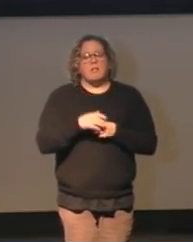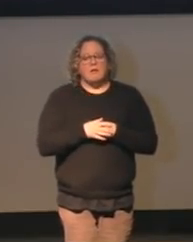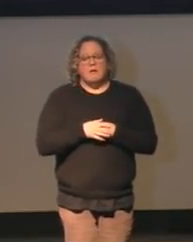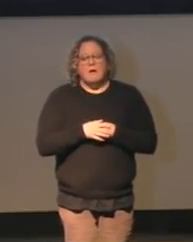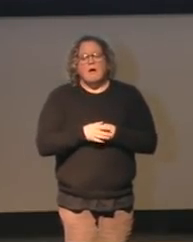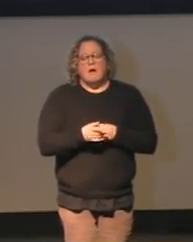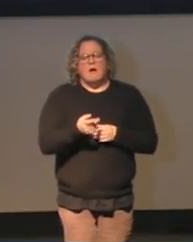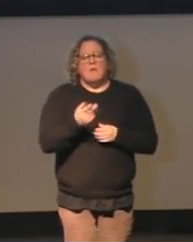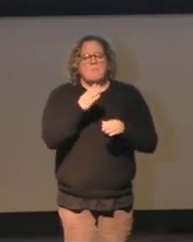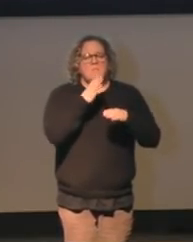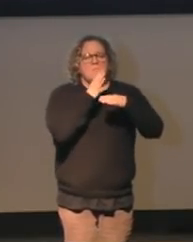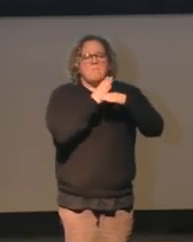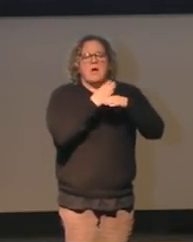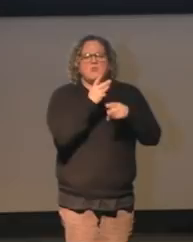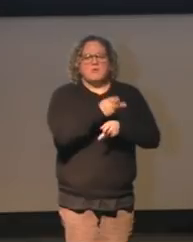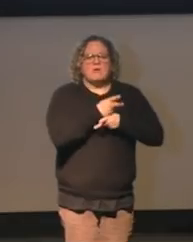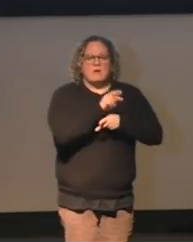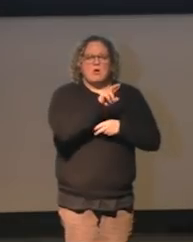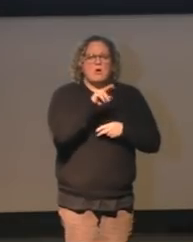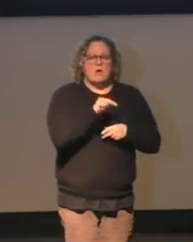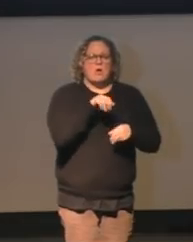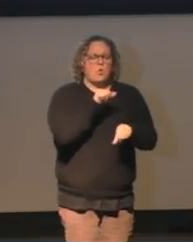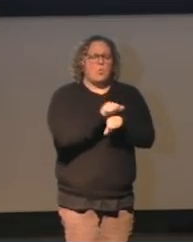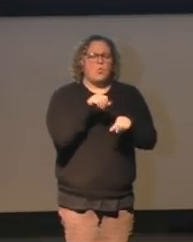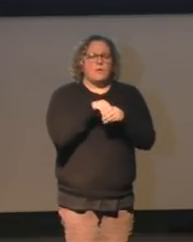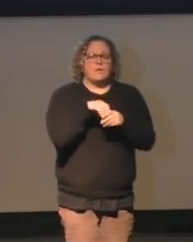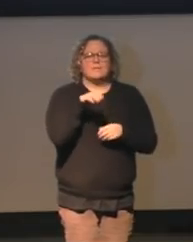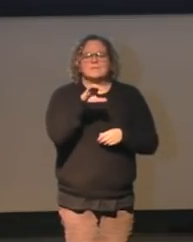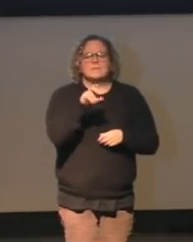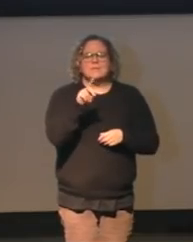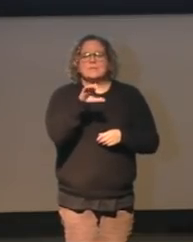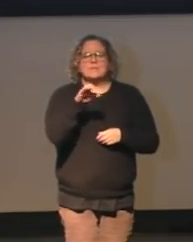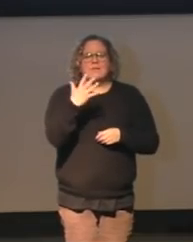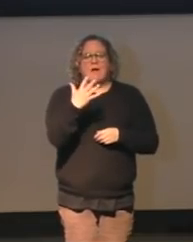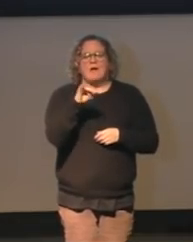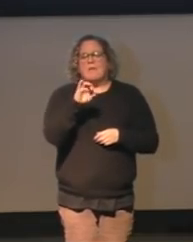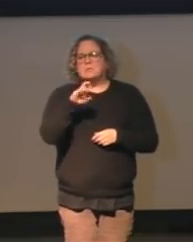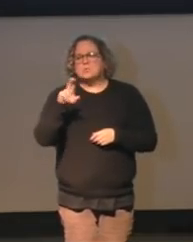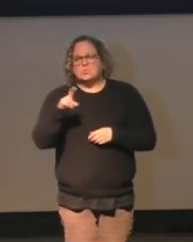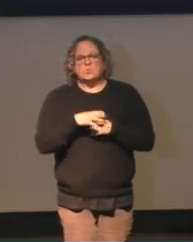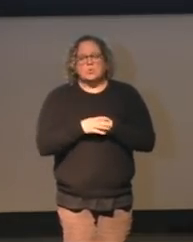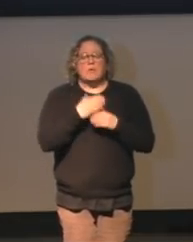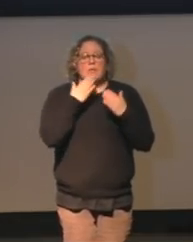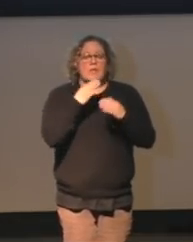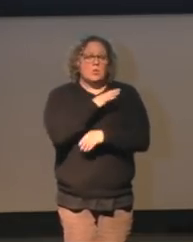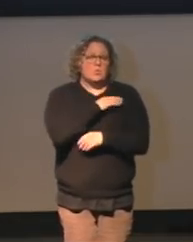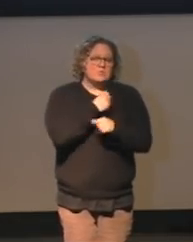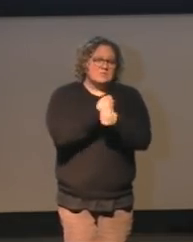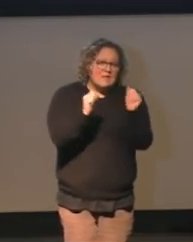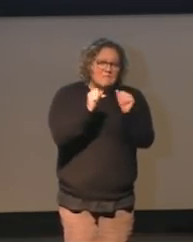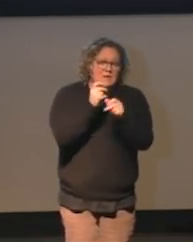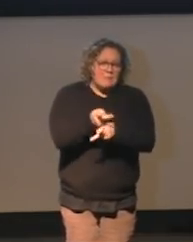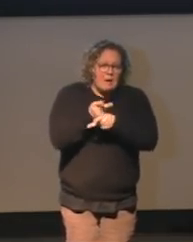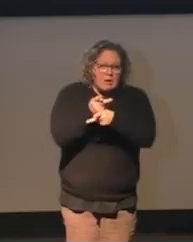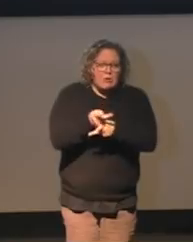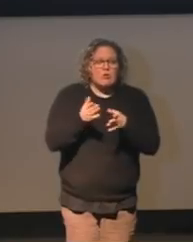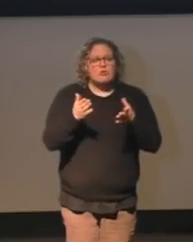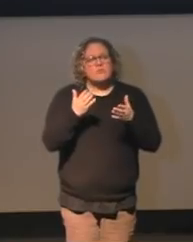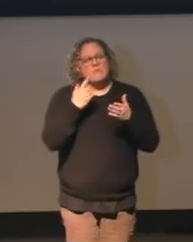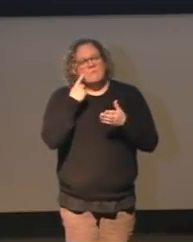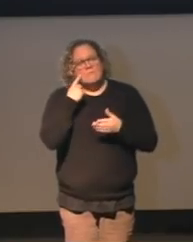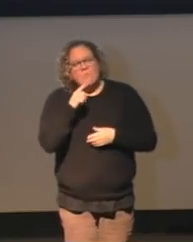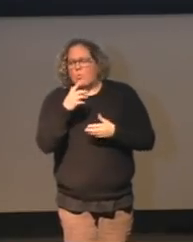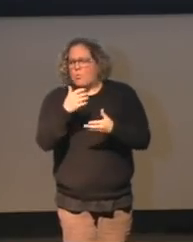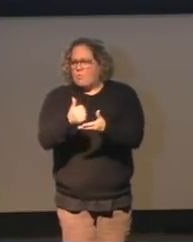moderate care RN currently working in CVC 5 ICU. Thank you, safety monitors, for helping to reduce our